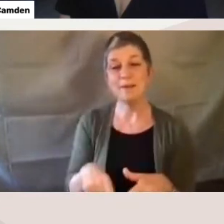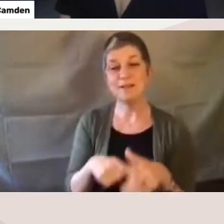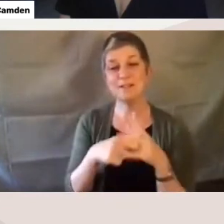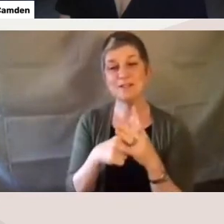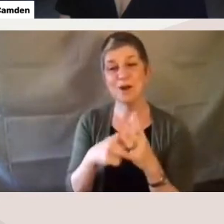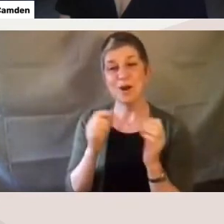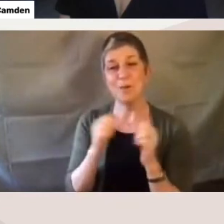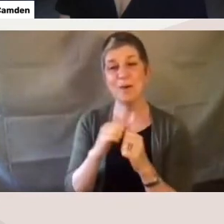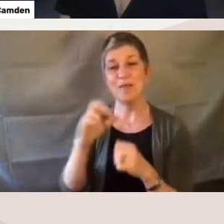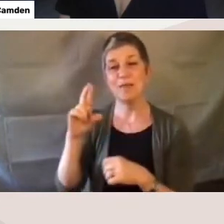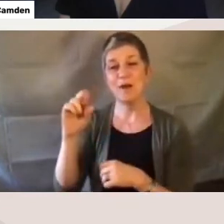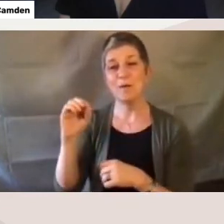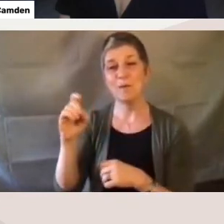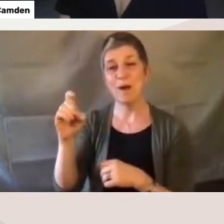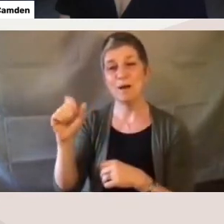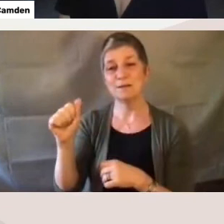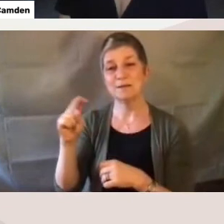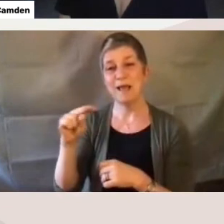with Roxana.